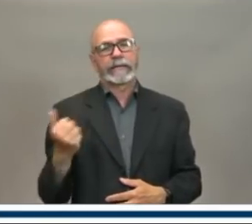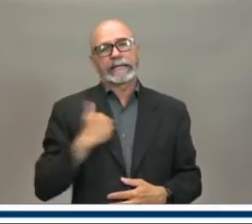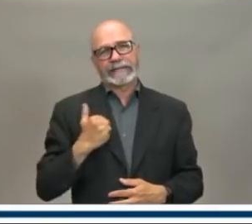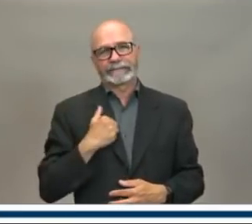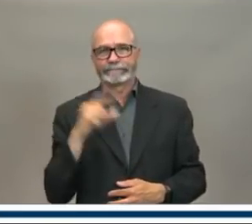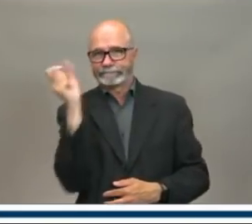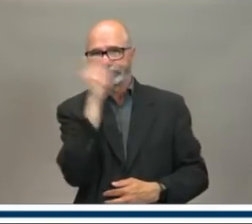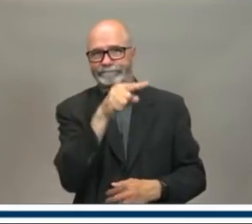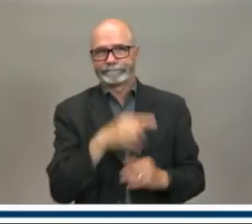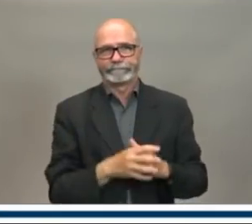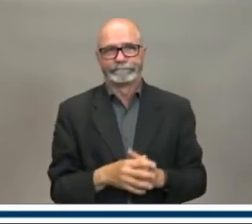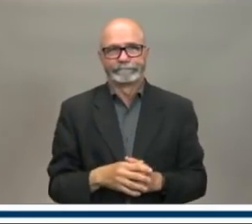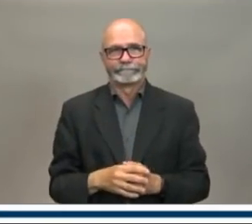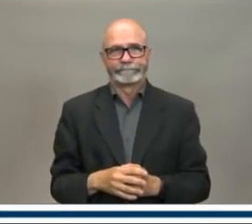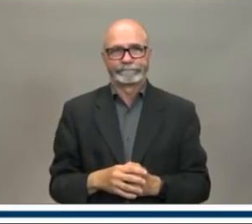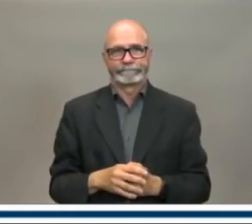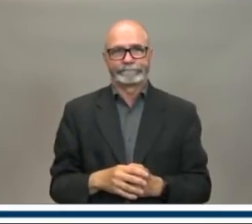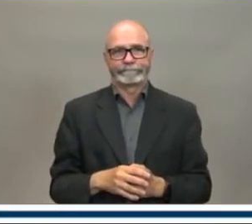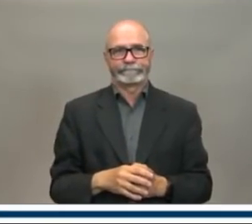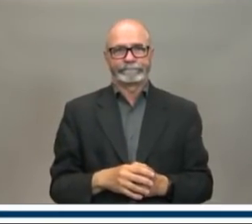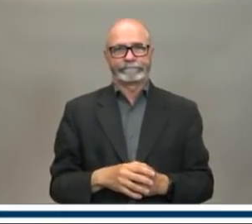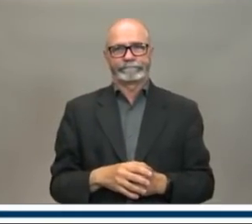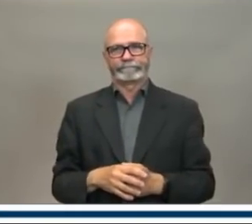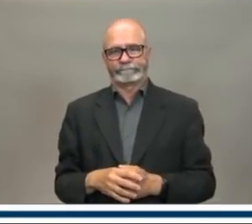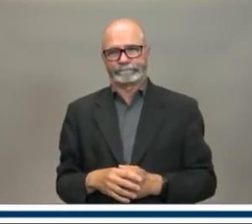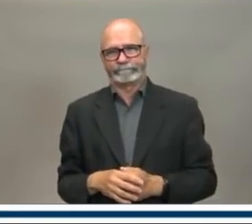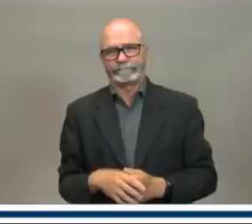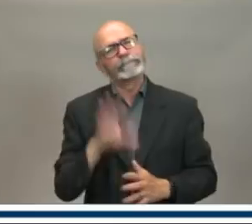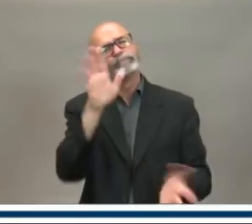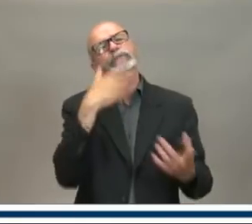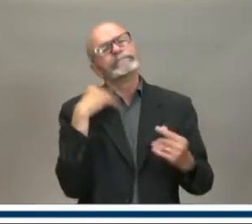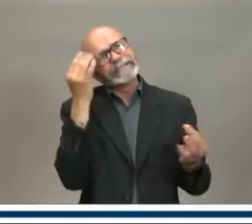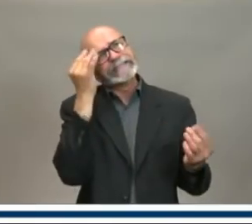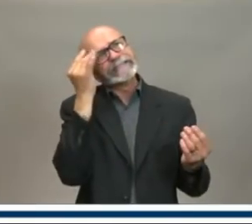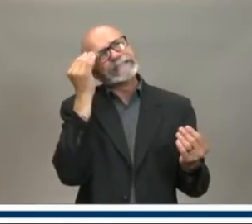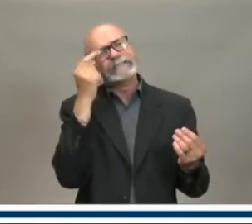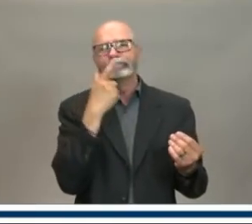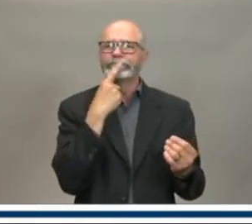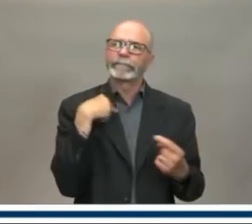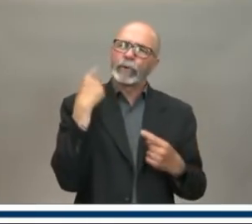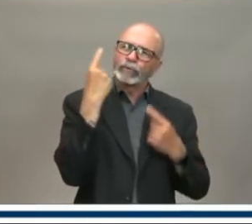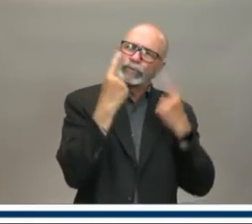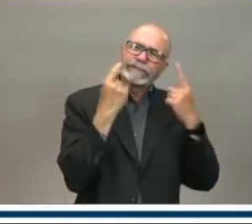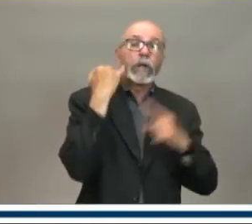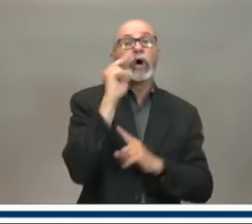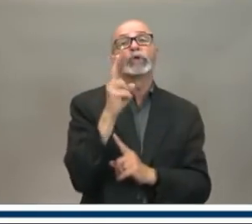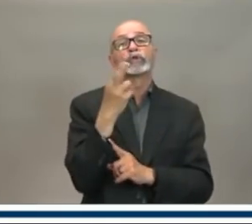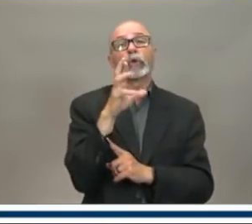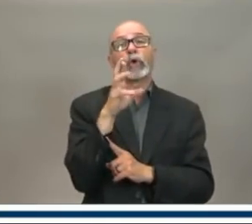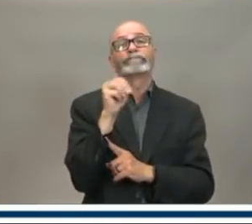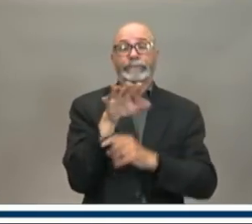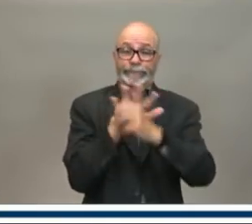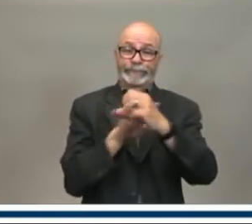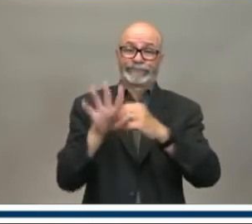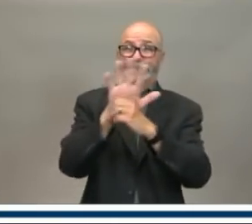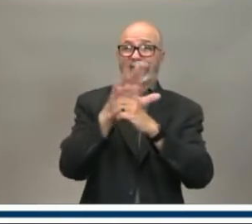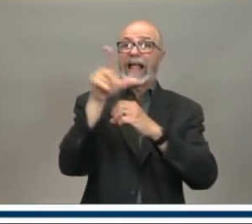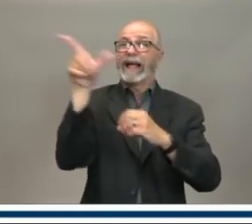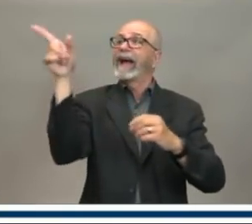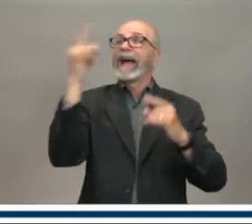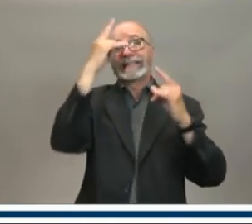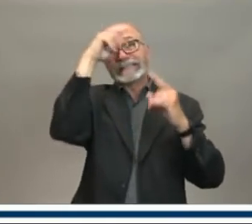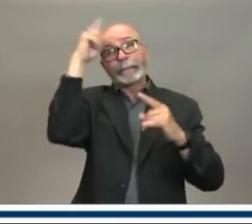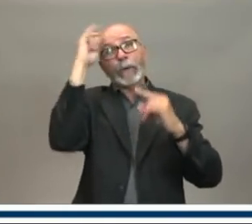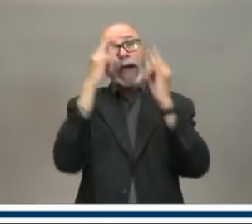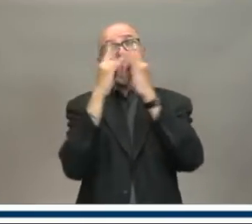Merci. I'm wondering, with the HRM summer camps being cancelled, the main reason given being